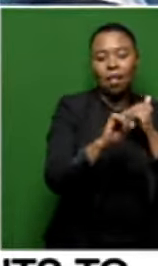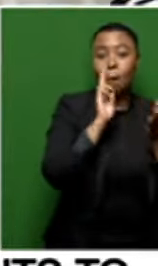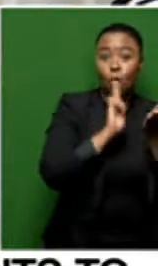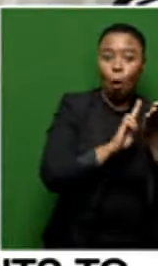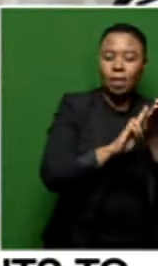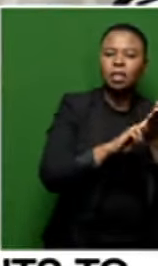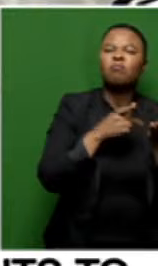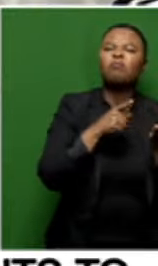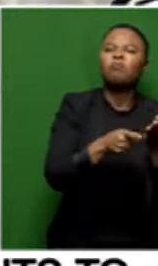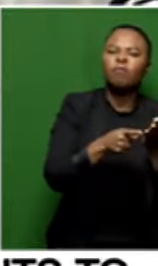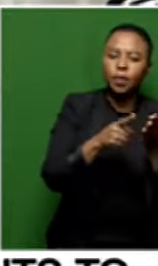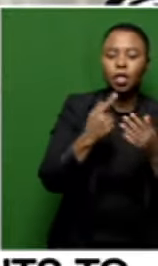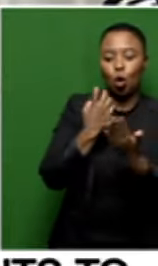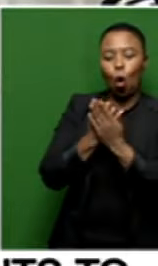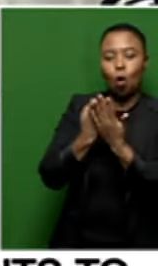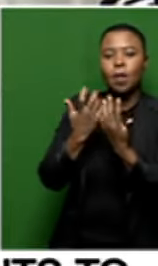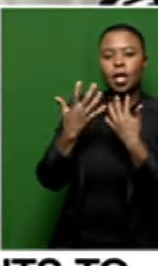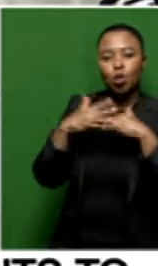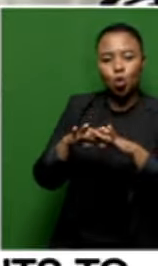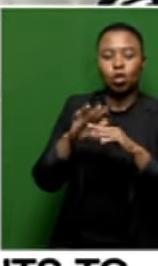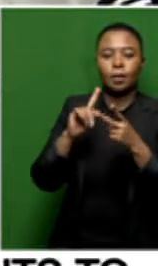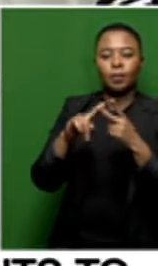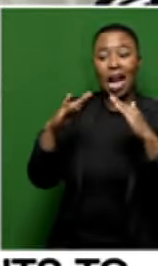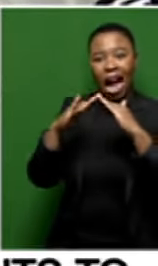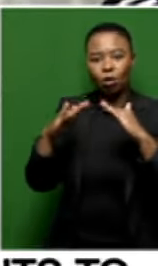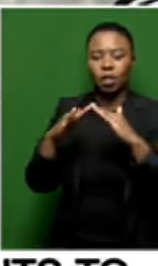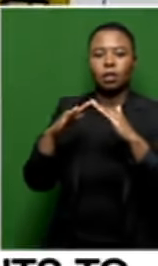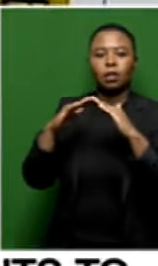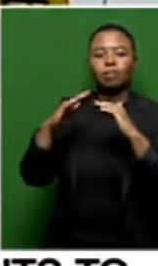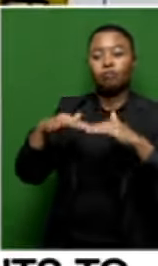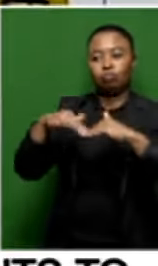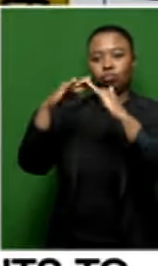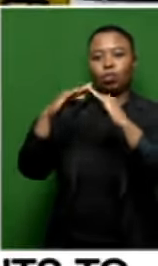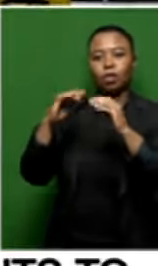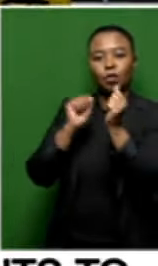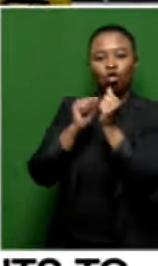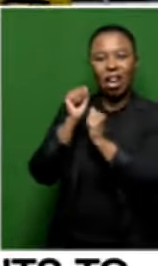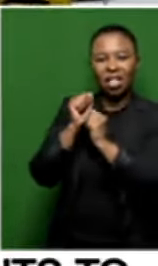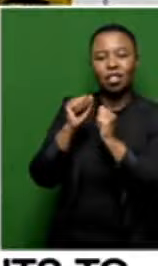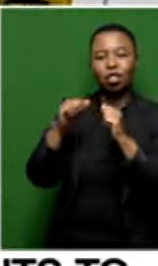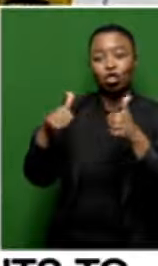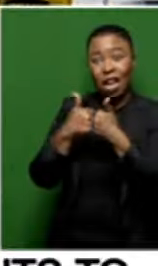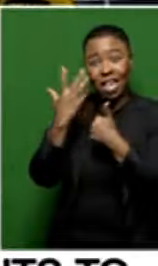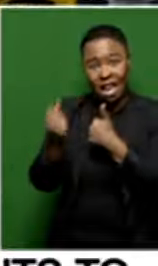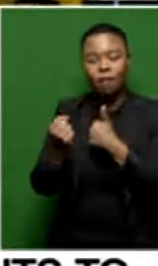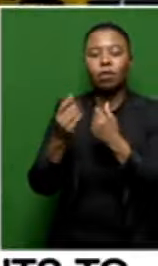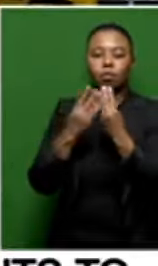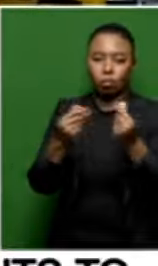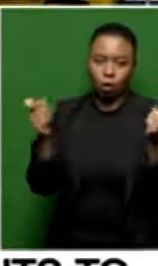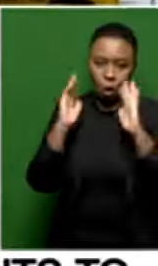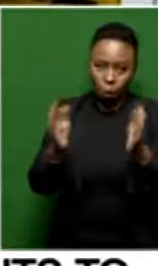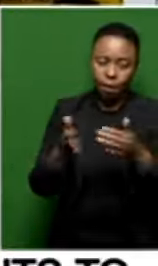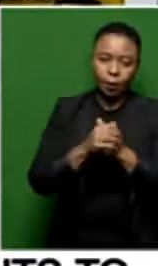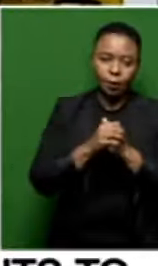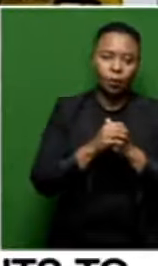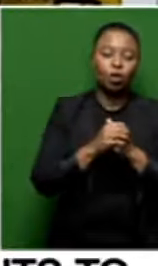promising economic inclusion, housing, and an end to infrastructure challenges for municipalities led by the party.